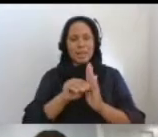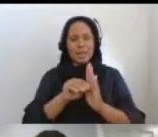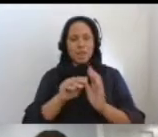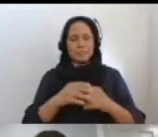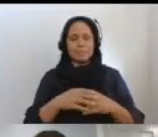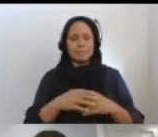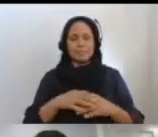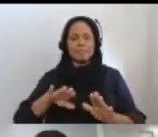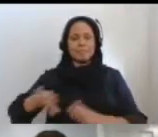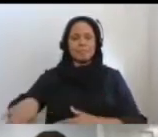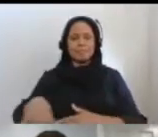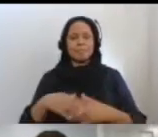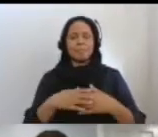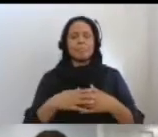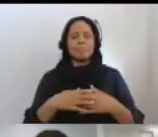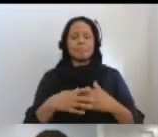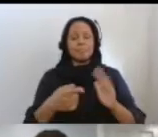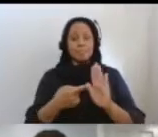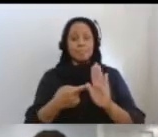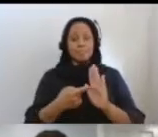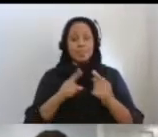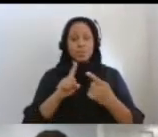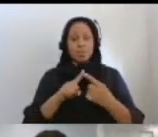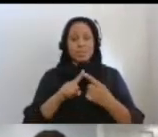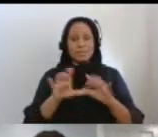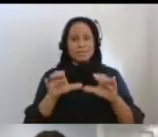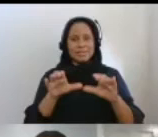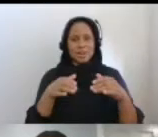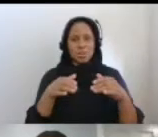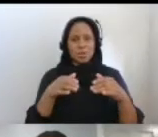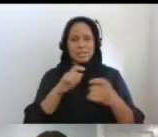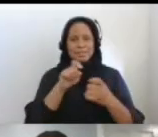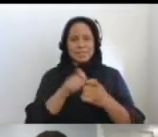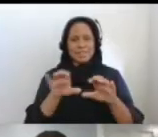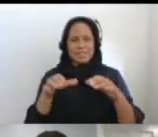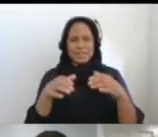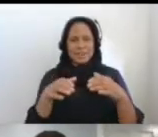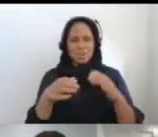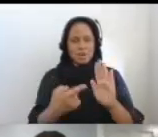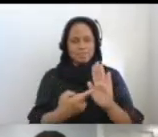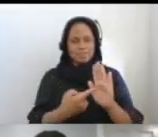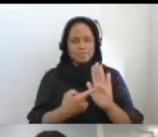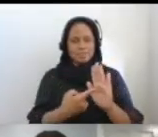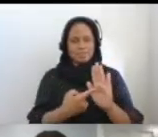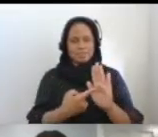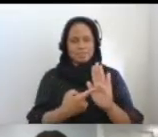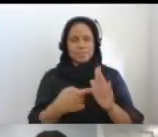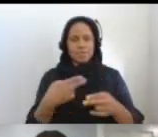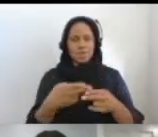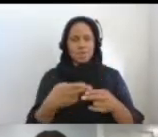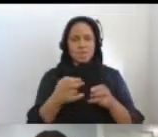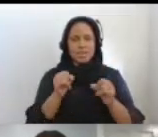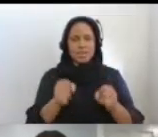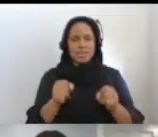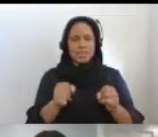Here is one of the categories. This is a specific category in the self-directed budget. It's called the individual